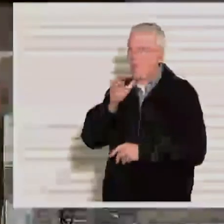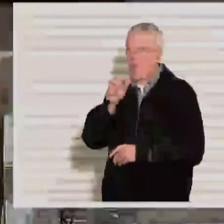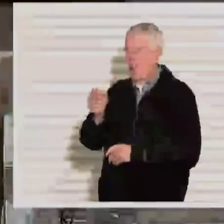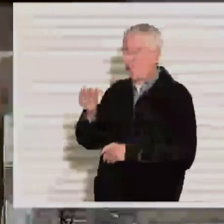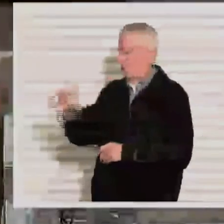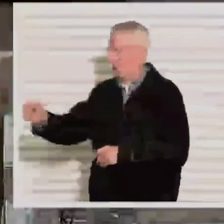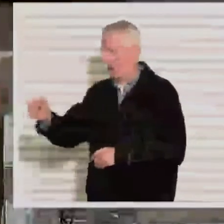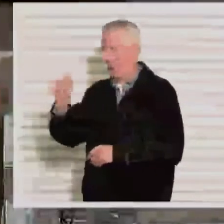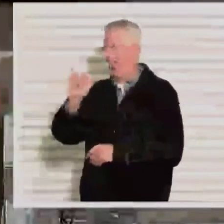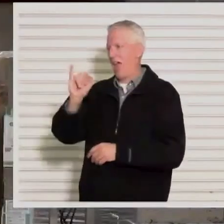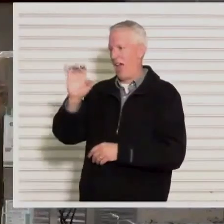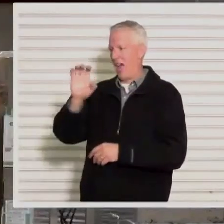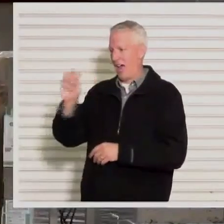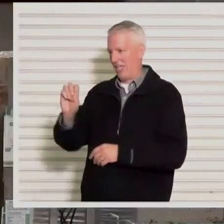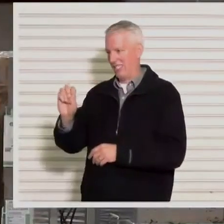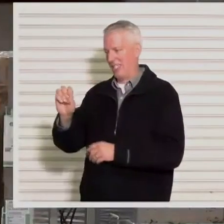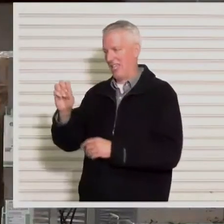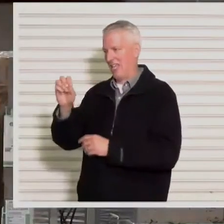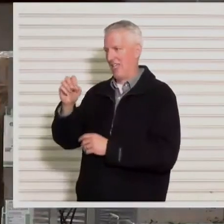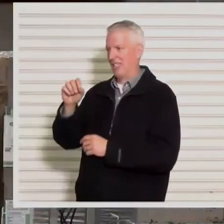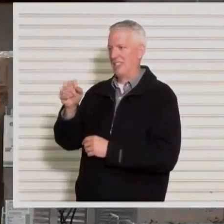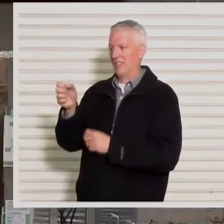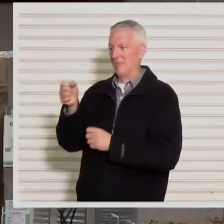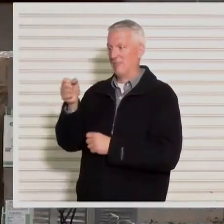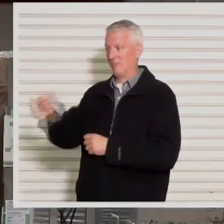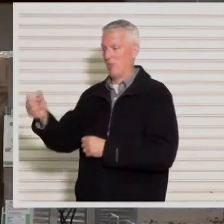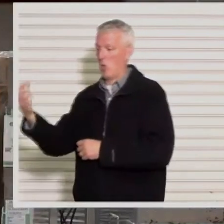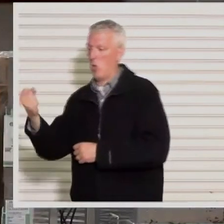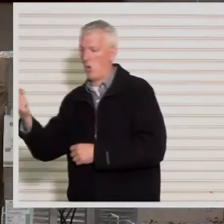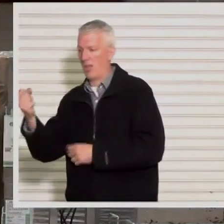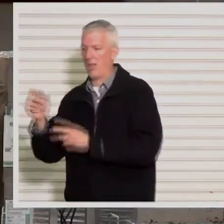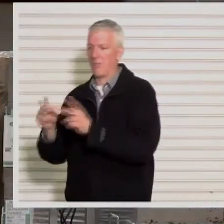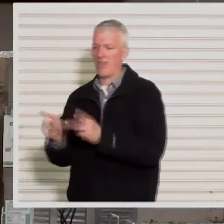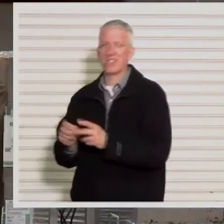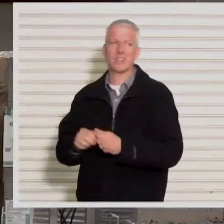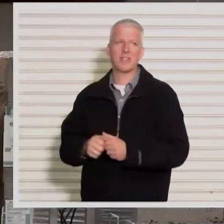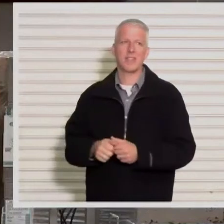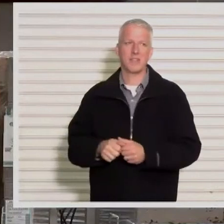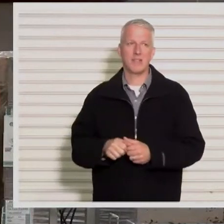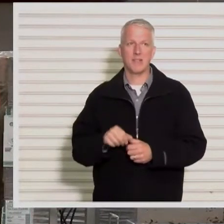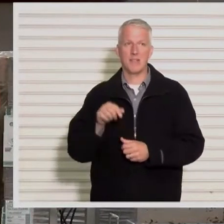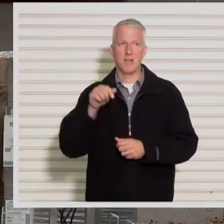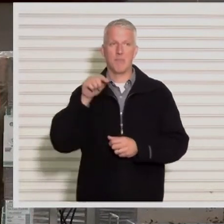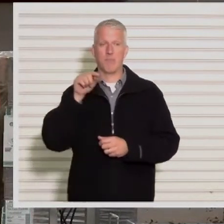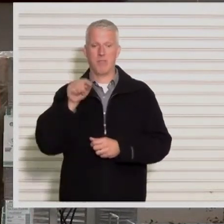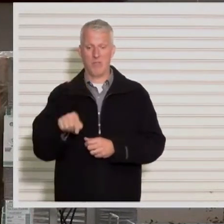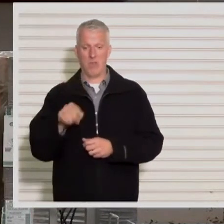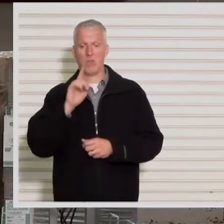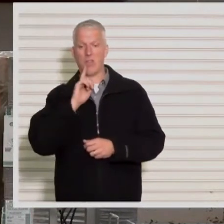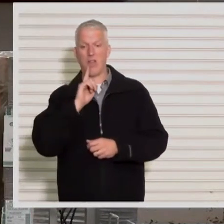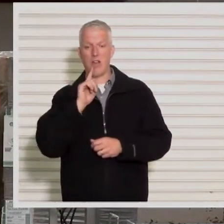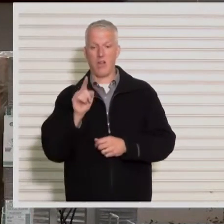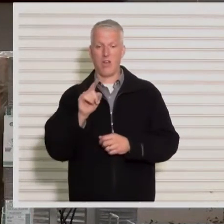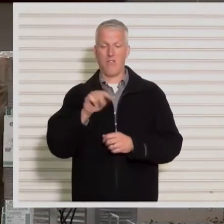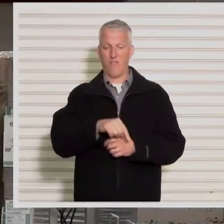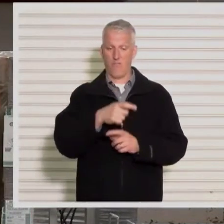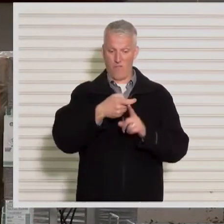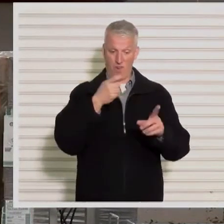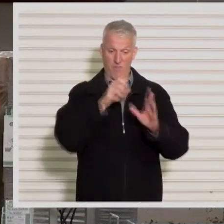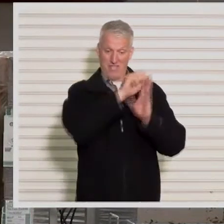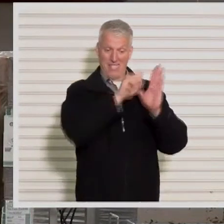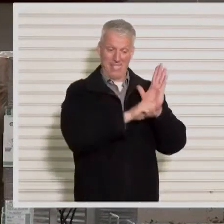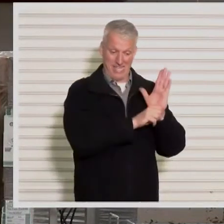facilities? Well, federal detention facilities are operated uniquely and distinctively from the state. I can only talk to you about